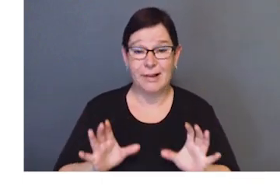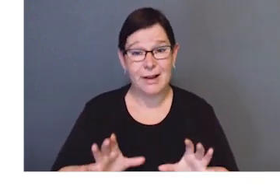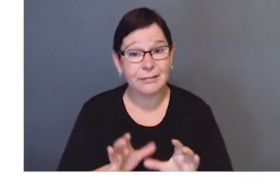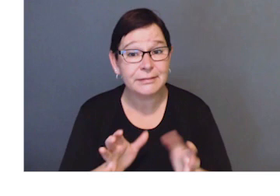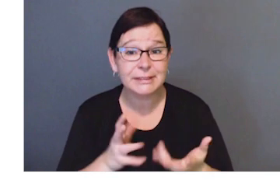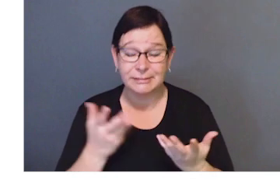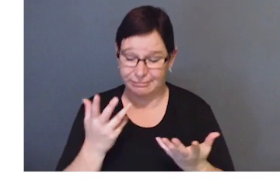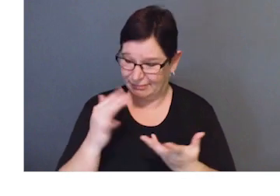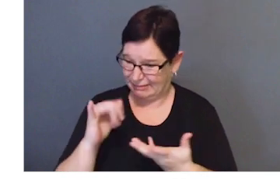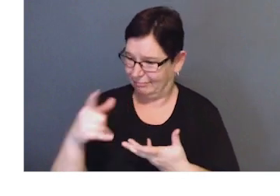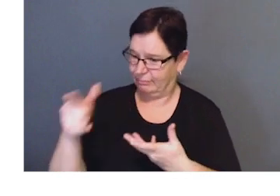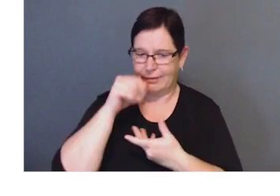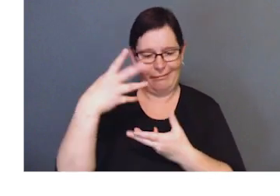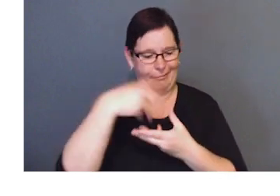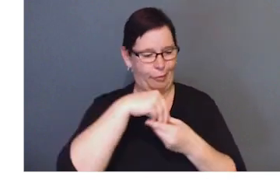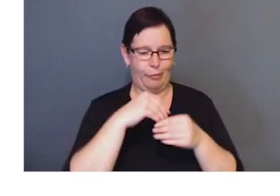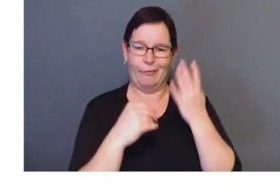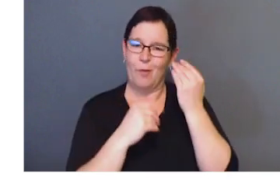include exercising,